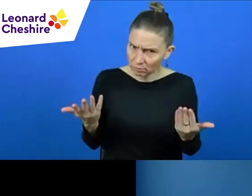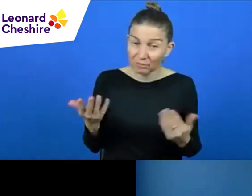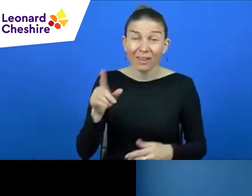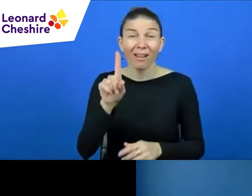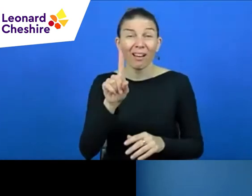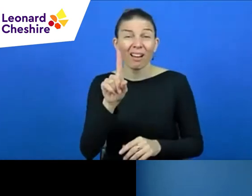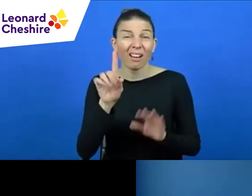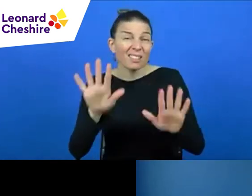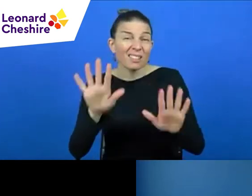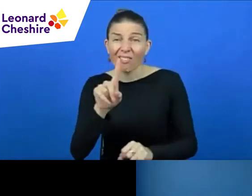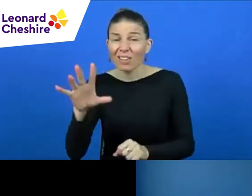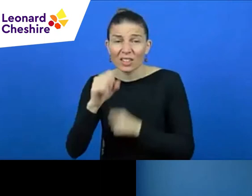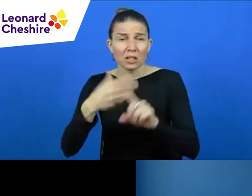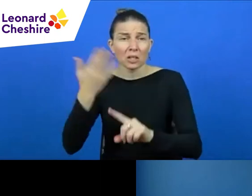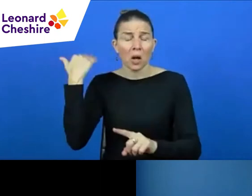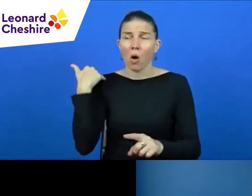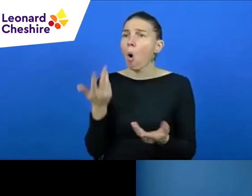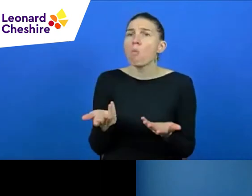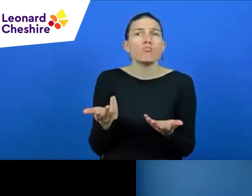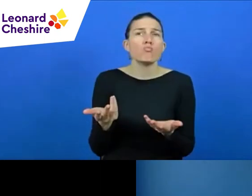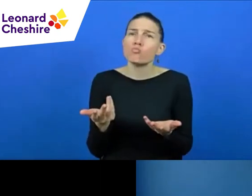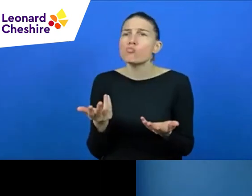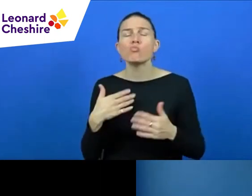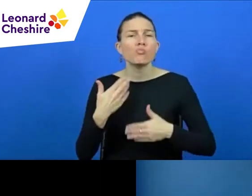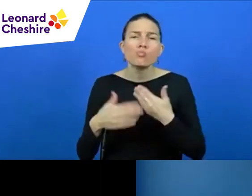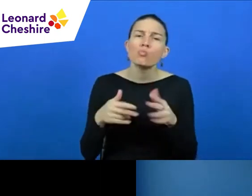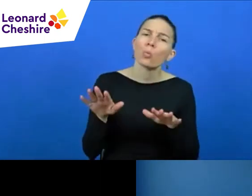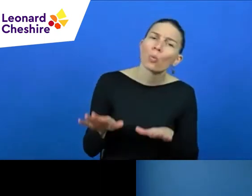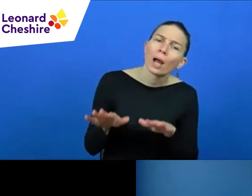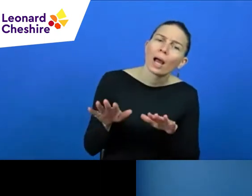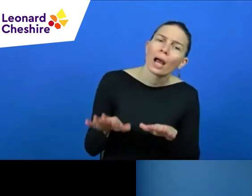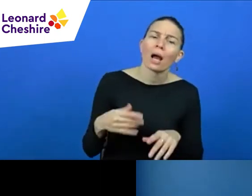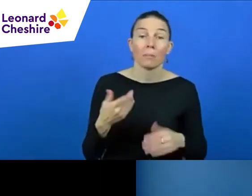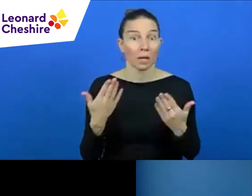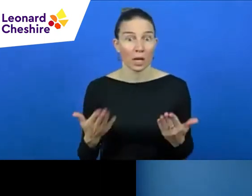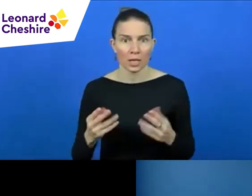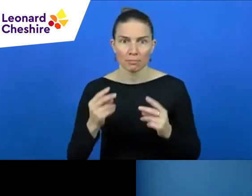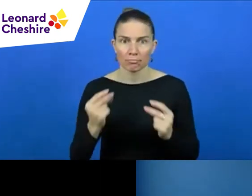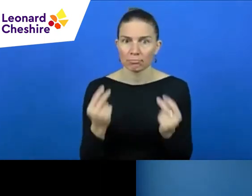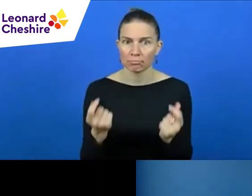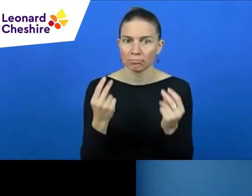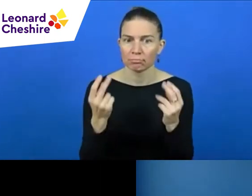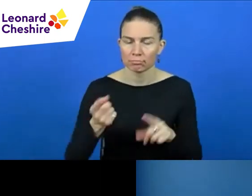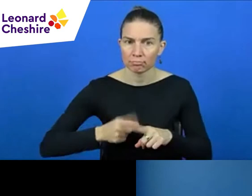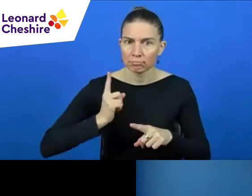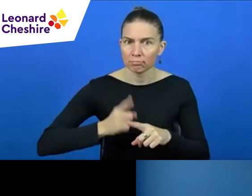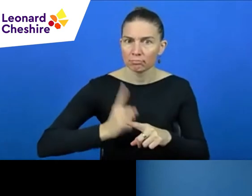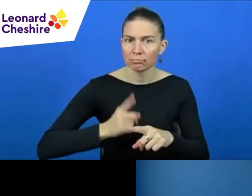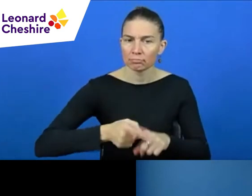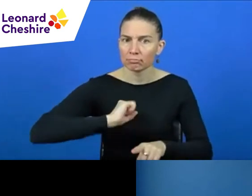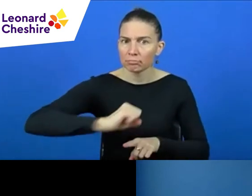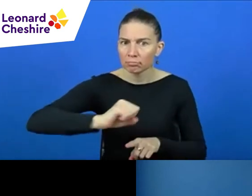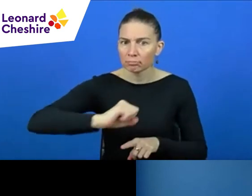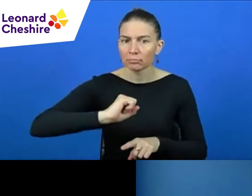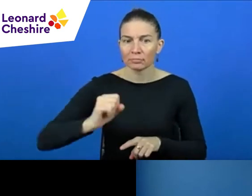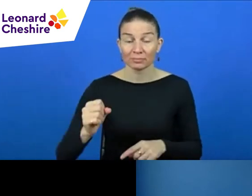expect. And now we're really quite impatient. We expect immediacy. If things don't happen exactly